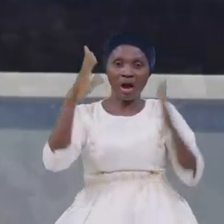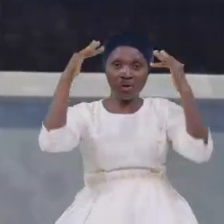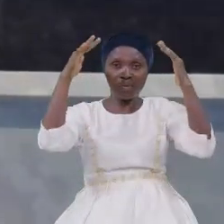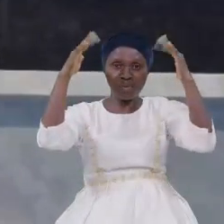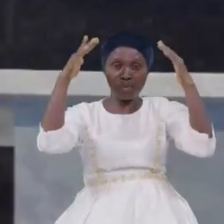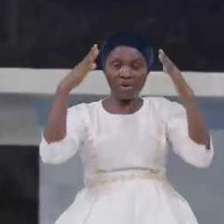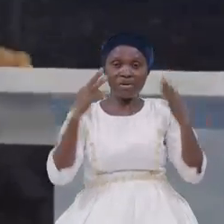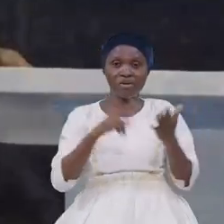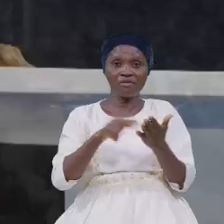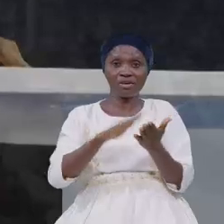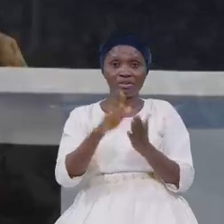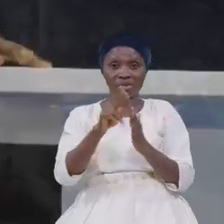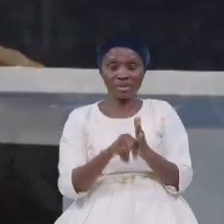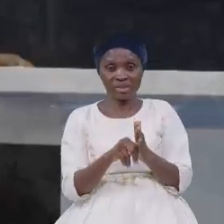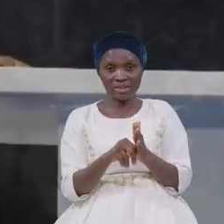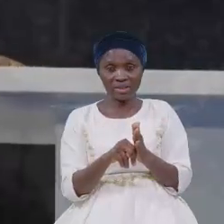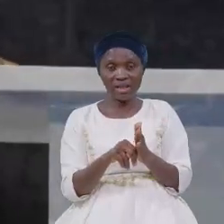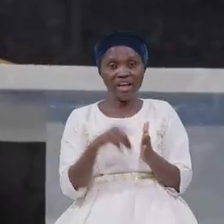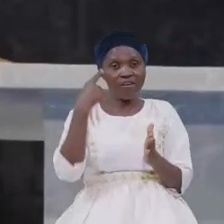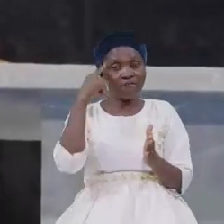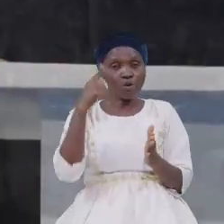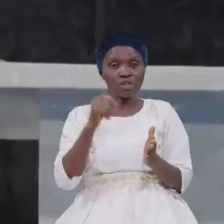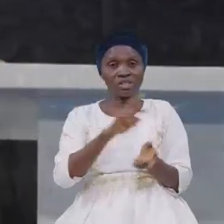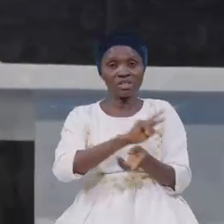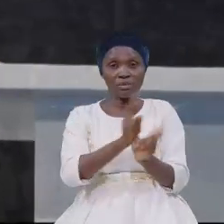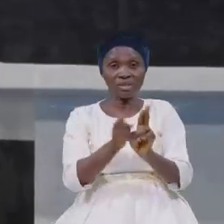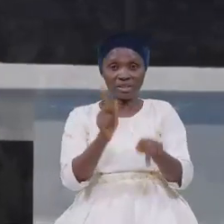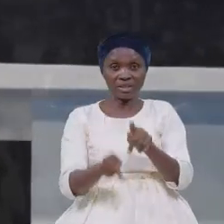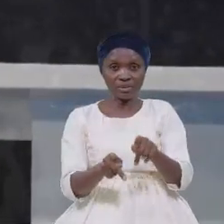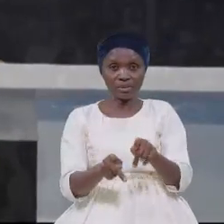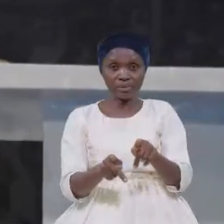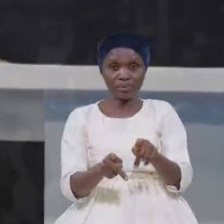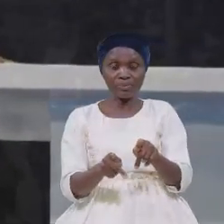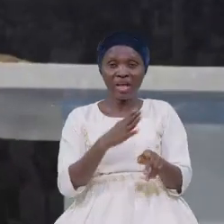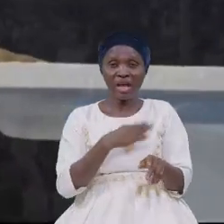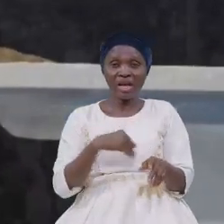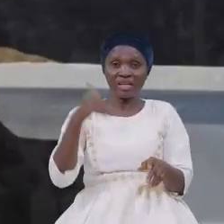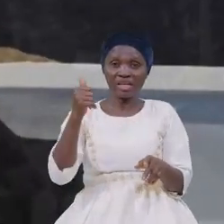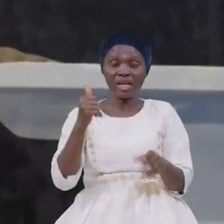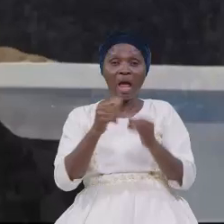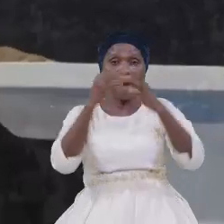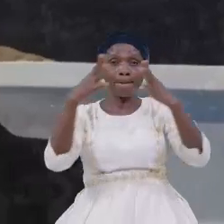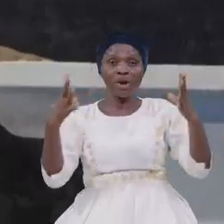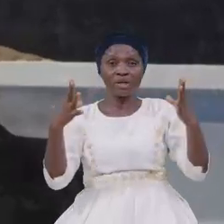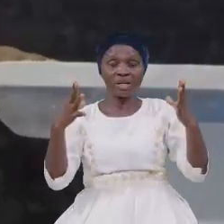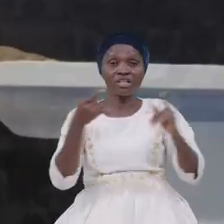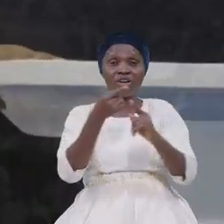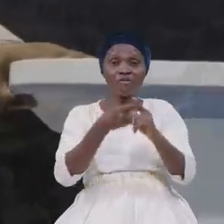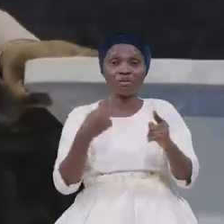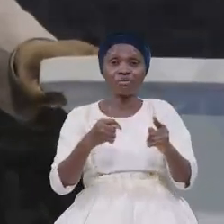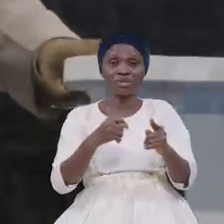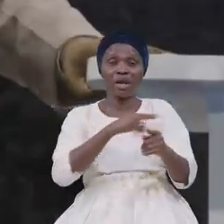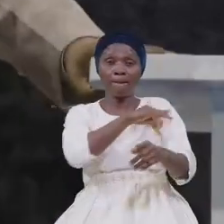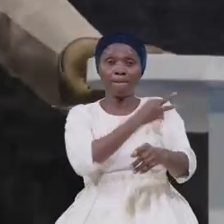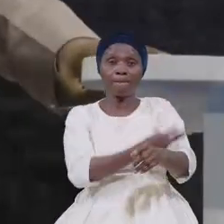righteousness for the repentant, and a abundance from the Almighty for all,